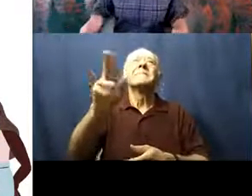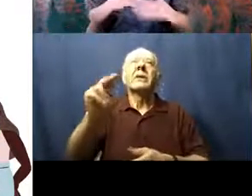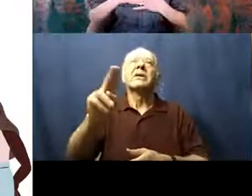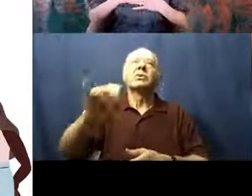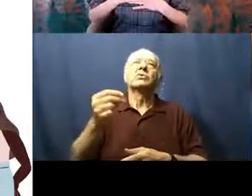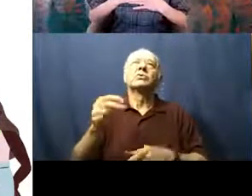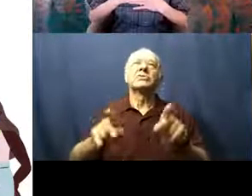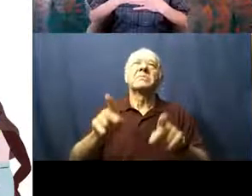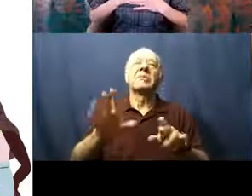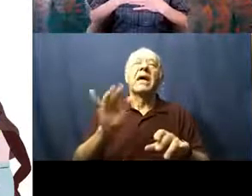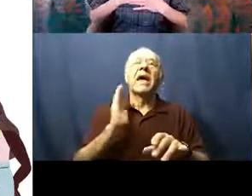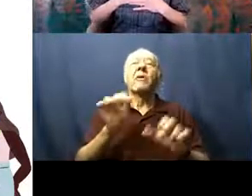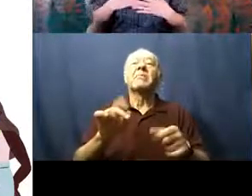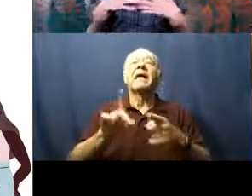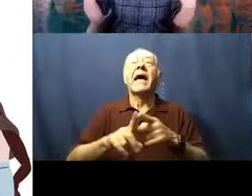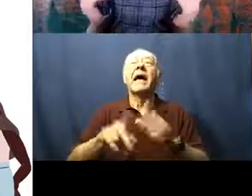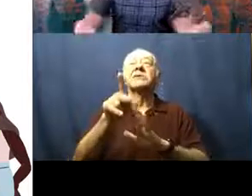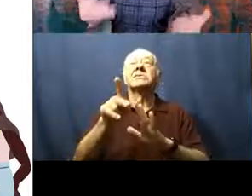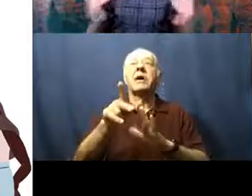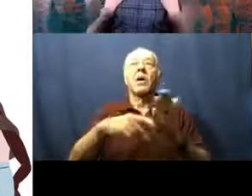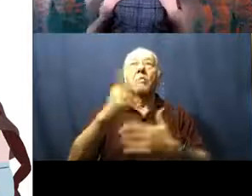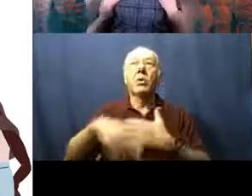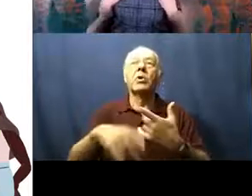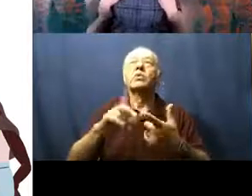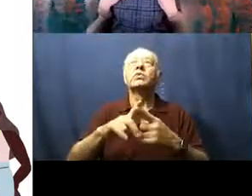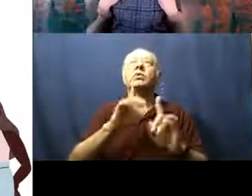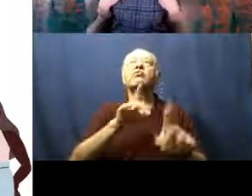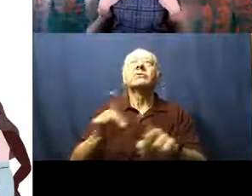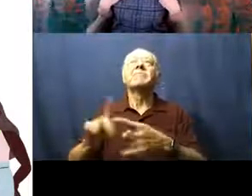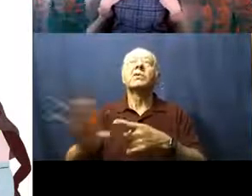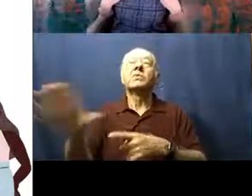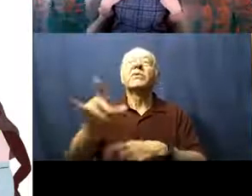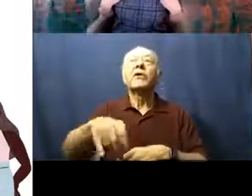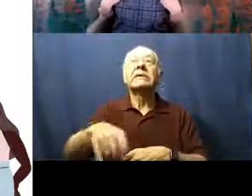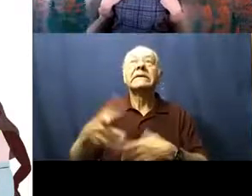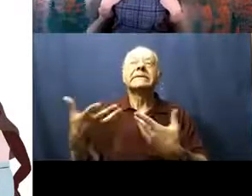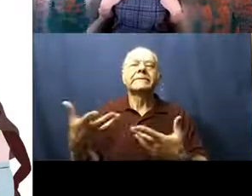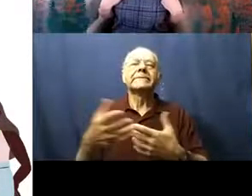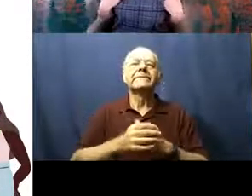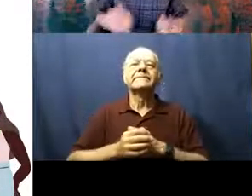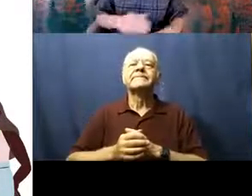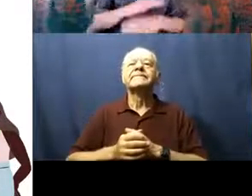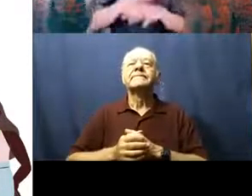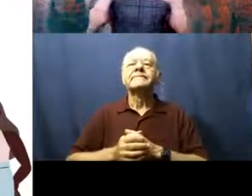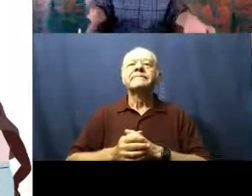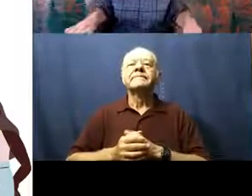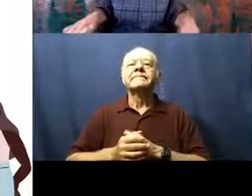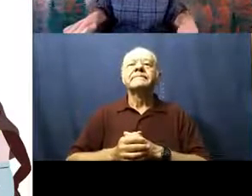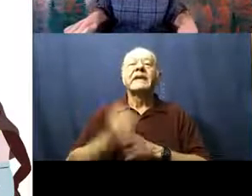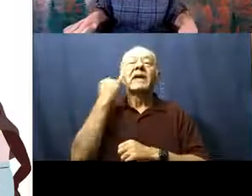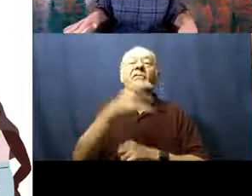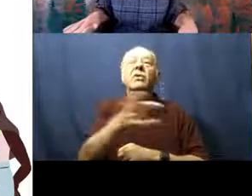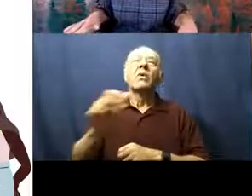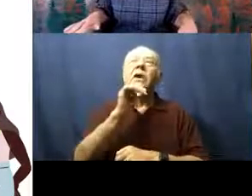and our ability as a program to be responsive to the needs that our community is describing to us. So if you are